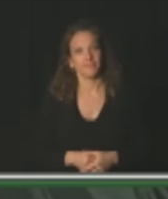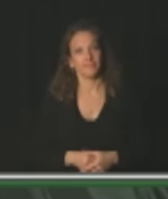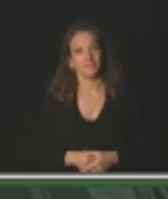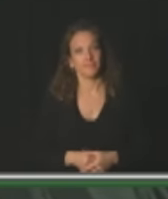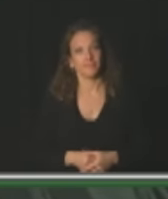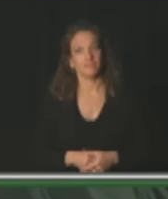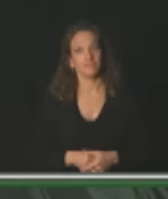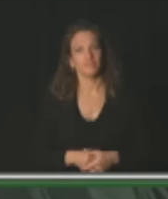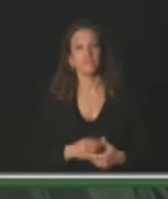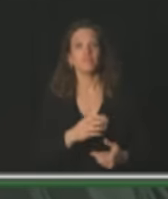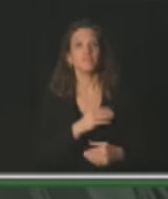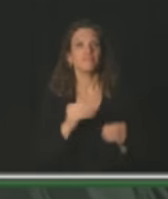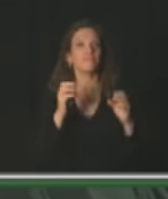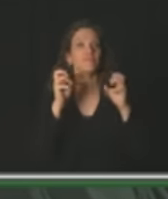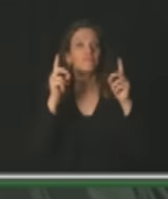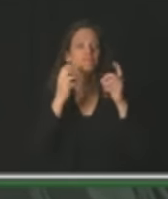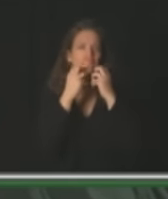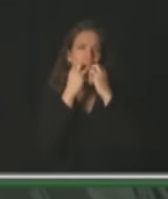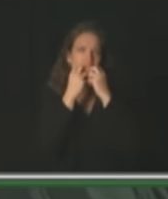An education is sacred.